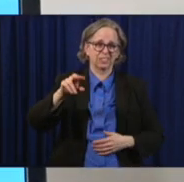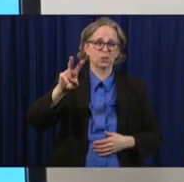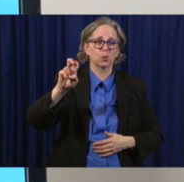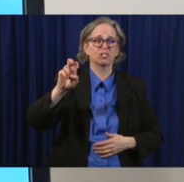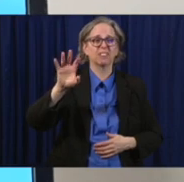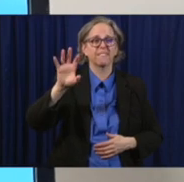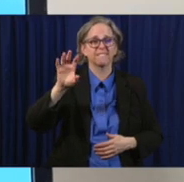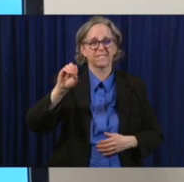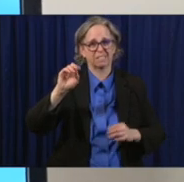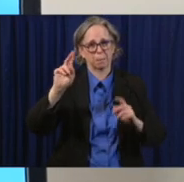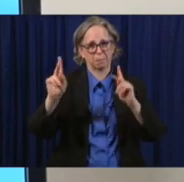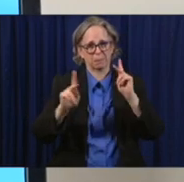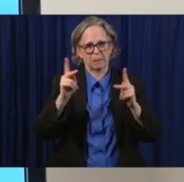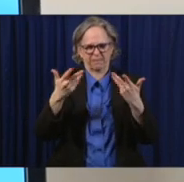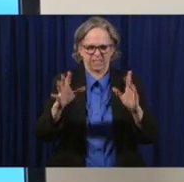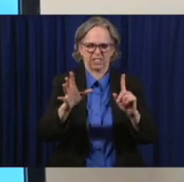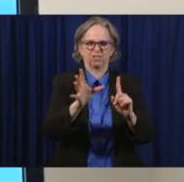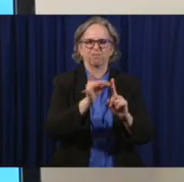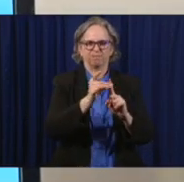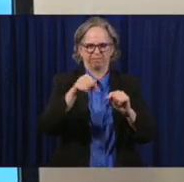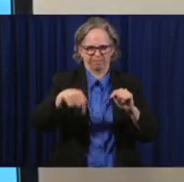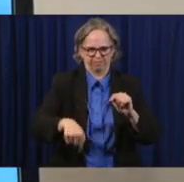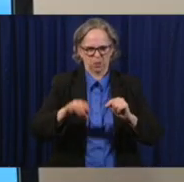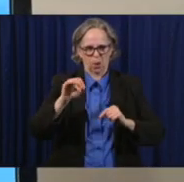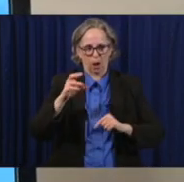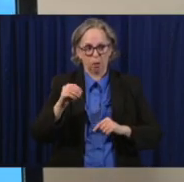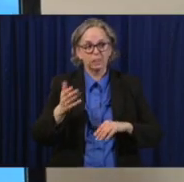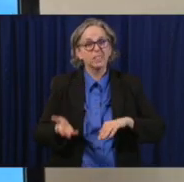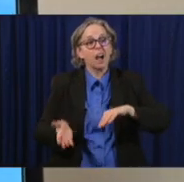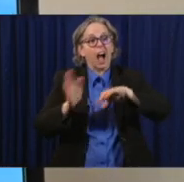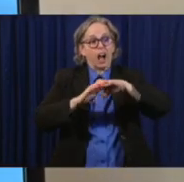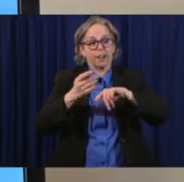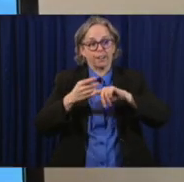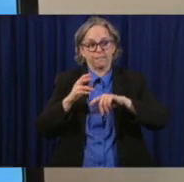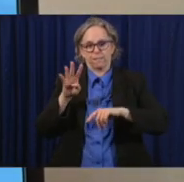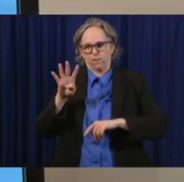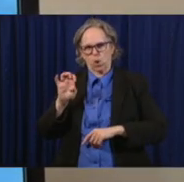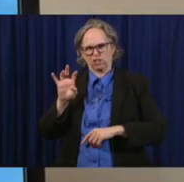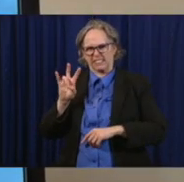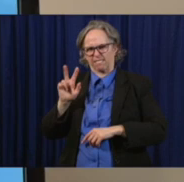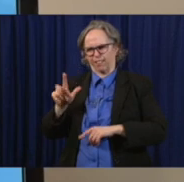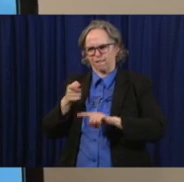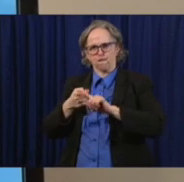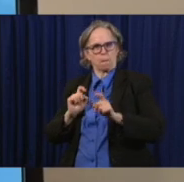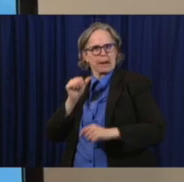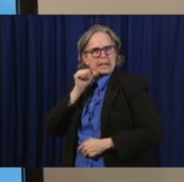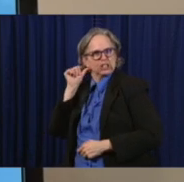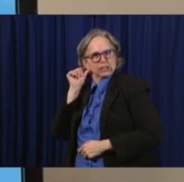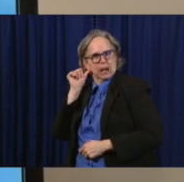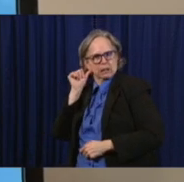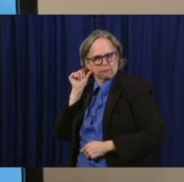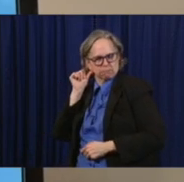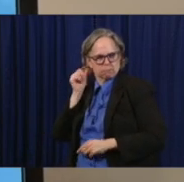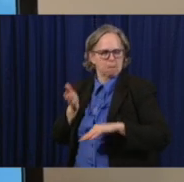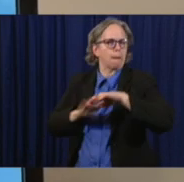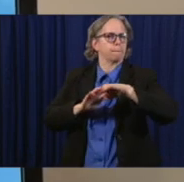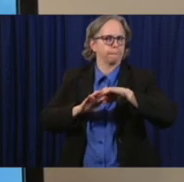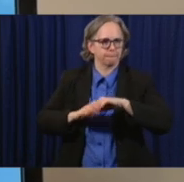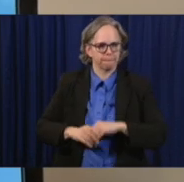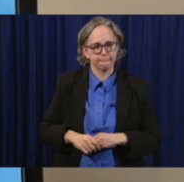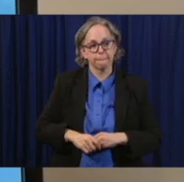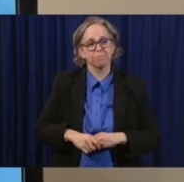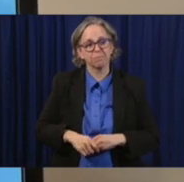25,250 cases in Ohio. That is up 473 from yesterday. Now we have